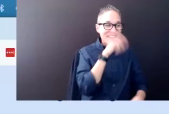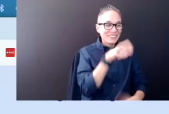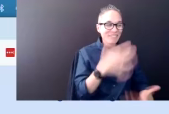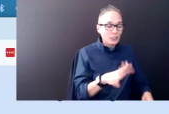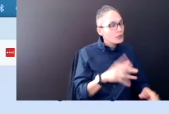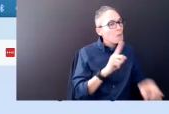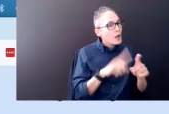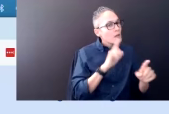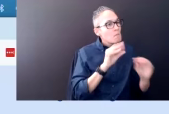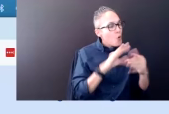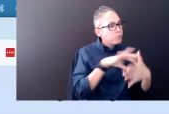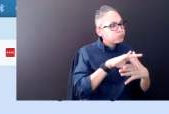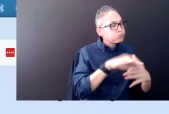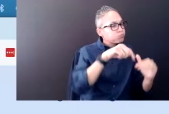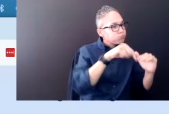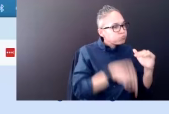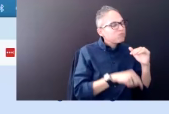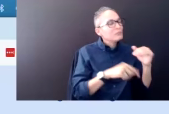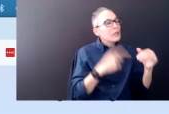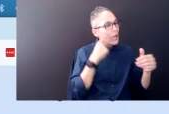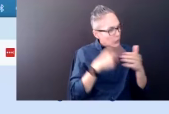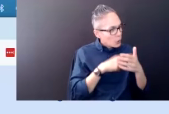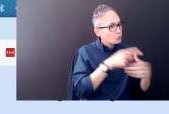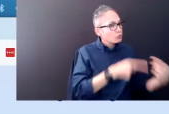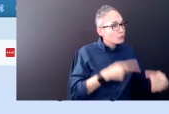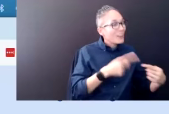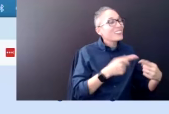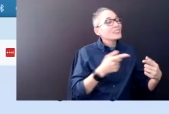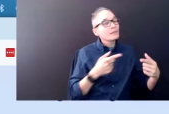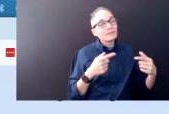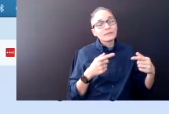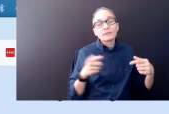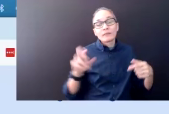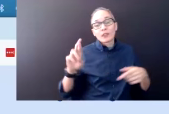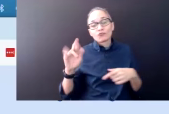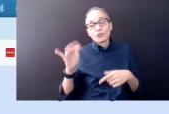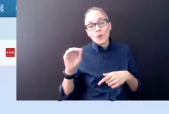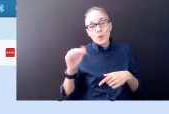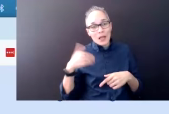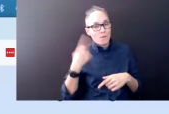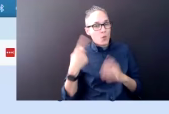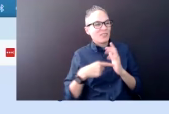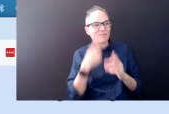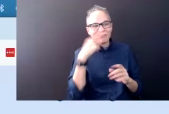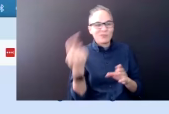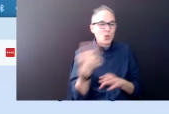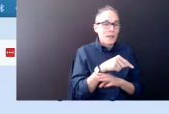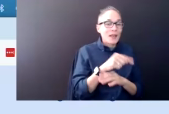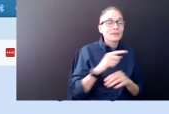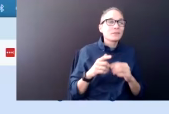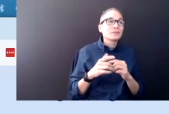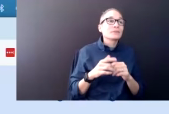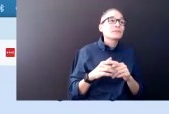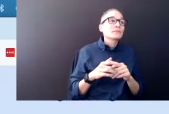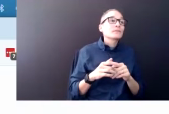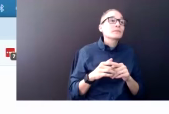hey, I saw that you were struggling here. Here's some extra information to help You you know out. what? Hey, Rick, I actually have an example of that. Go back to the presentation. I actually